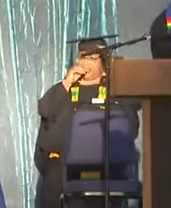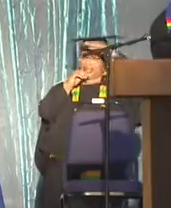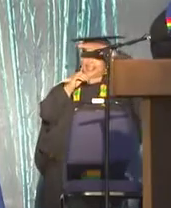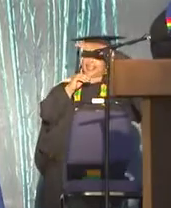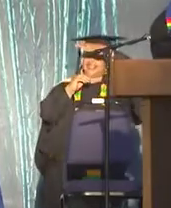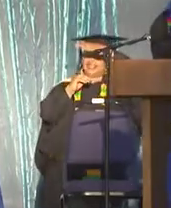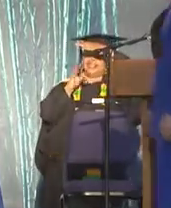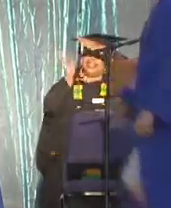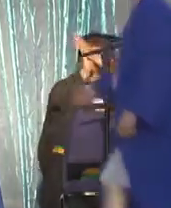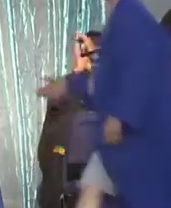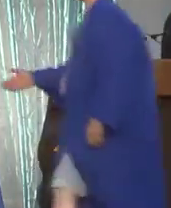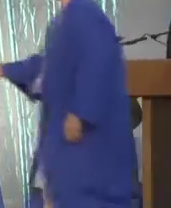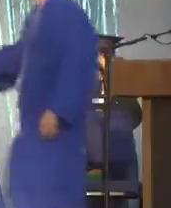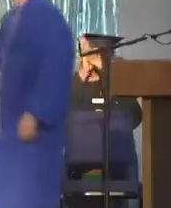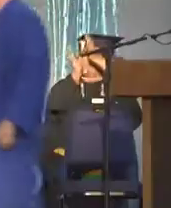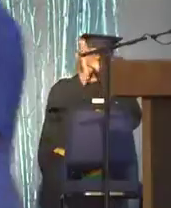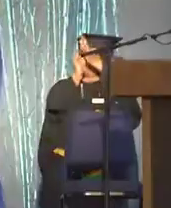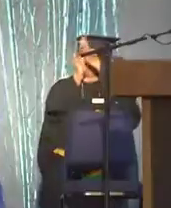Joseph Giles.